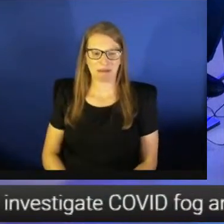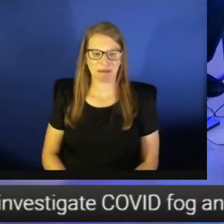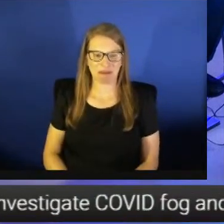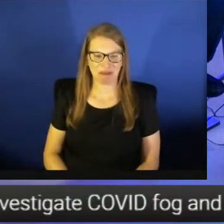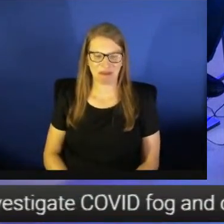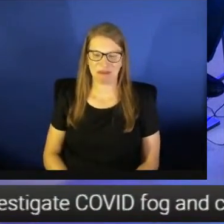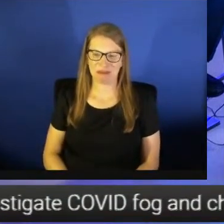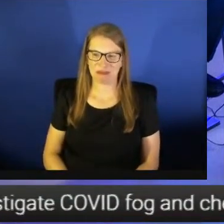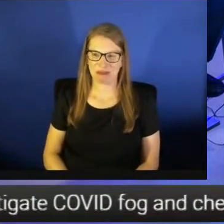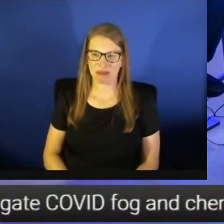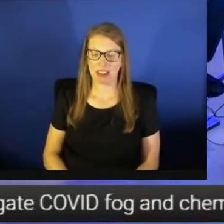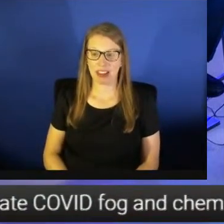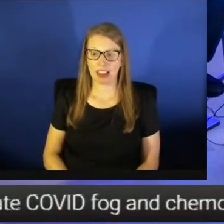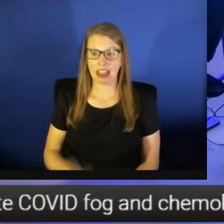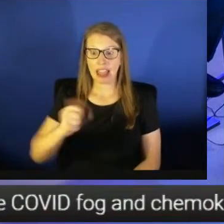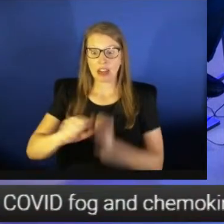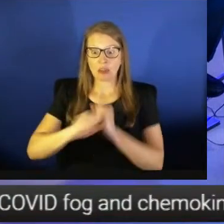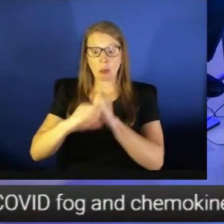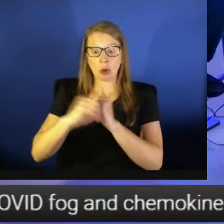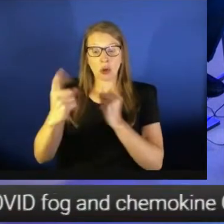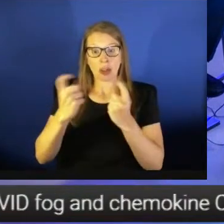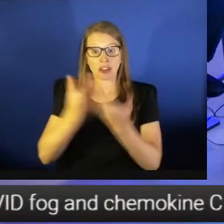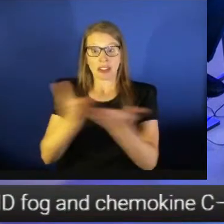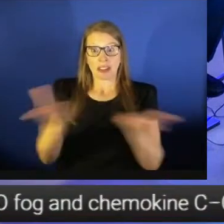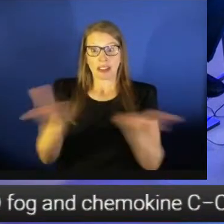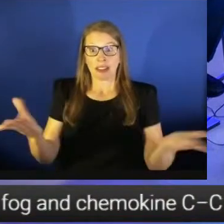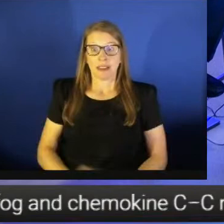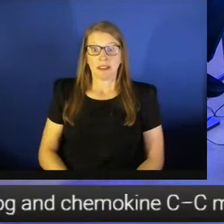we have any reporter questions today on the line.